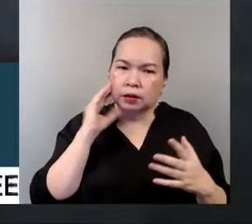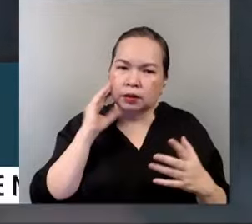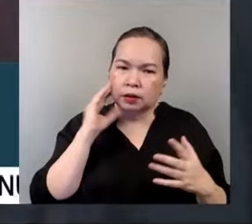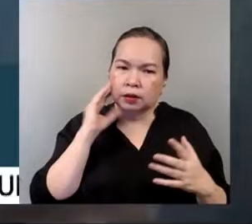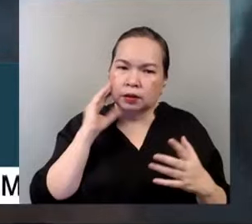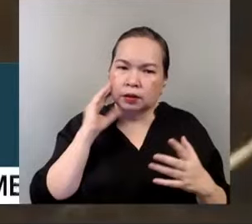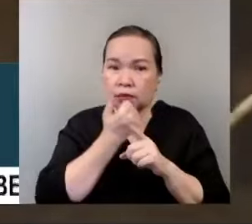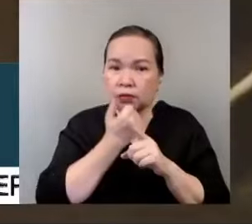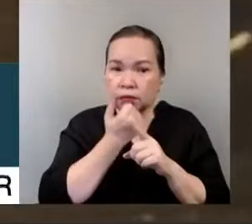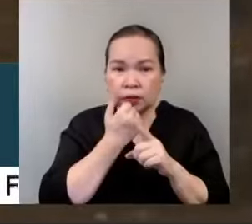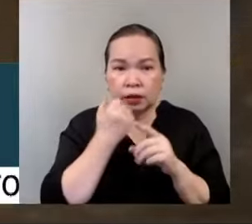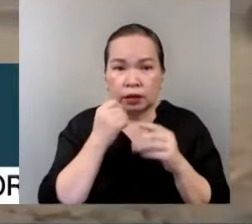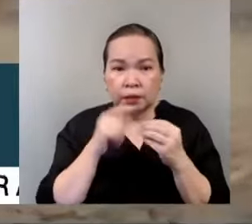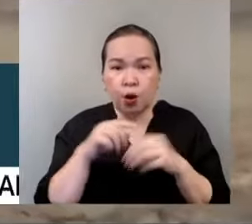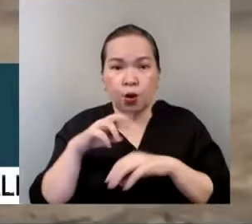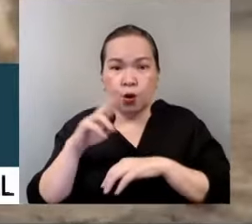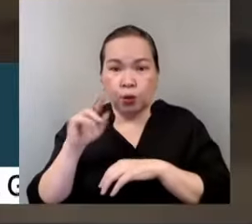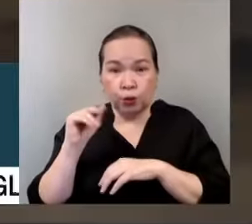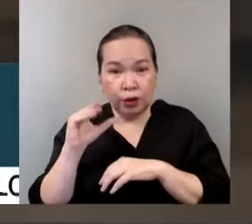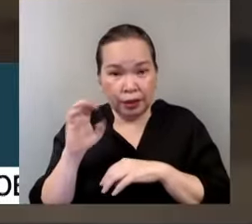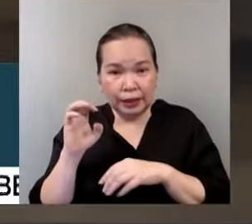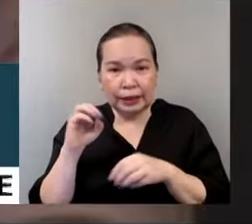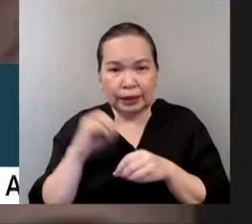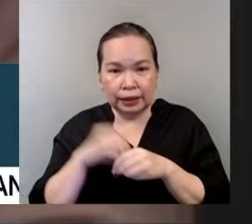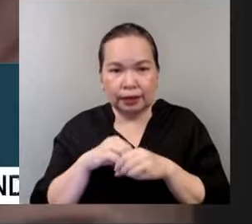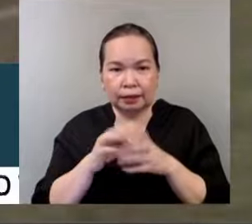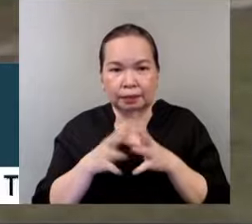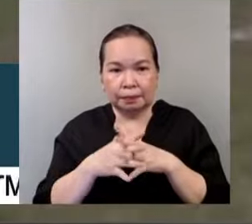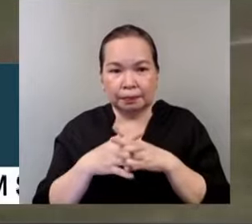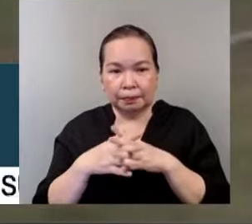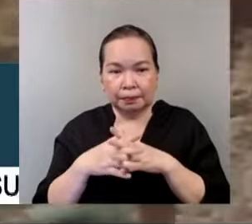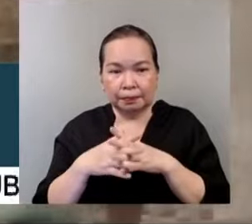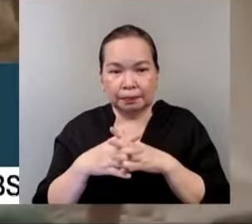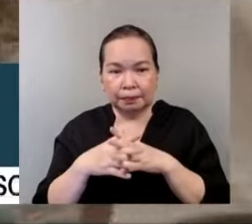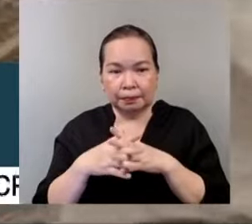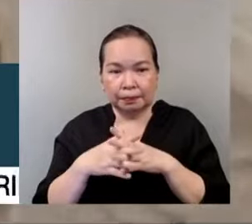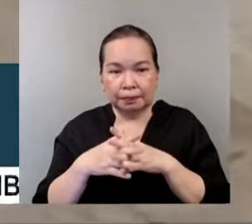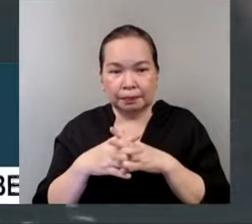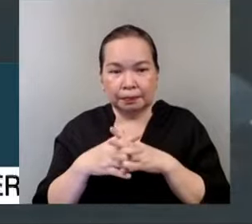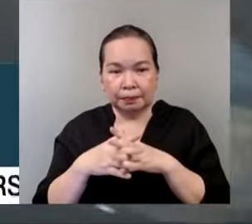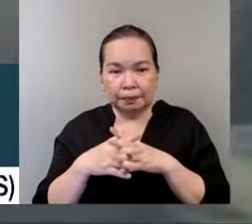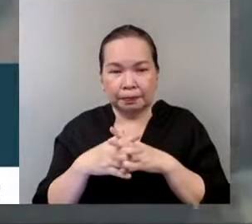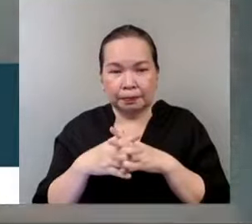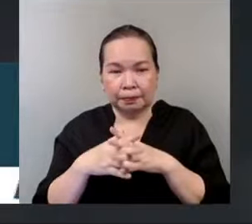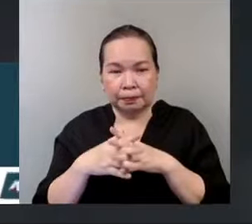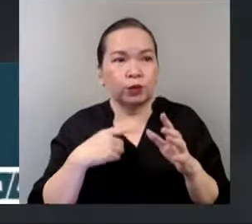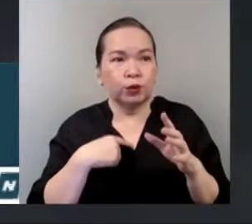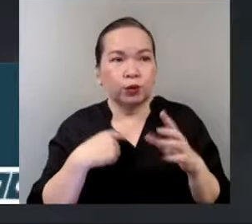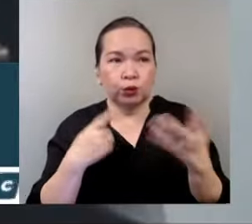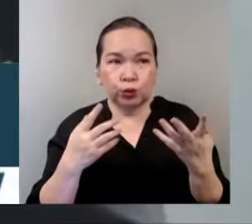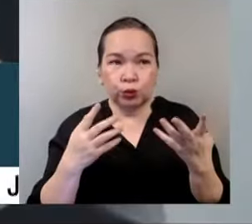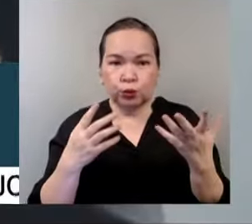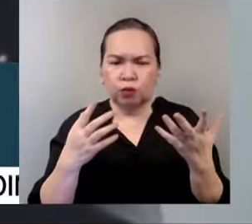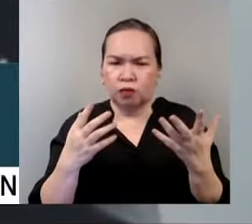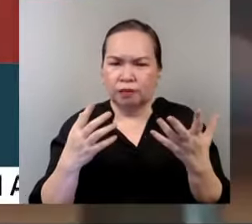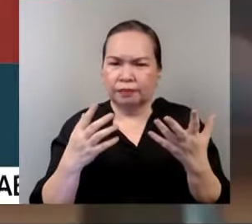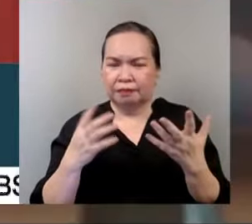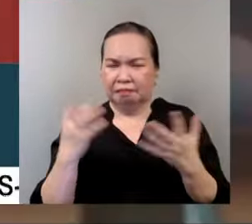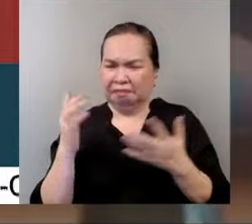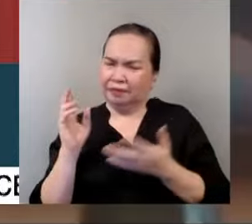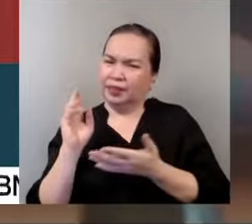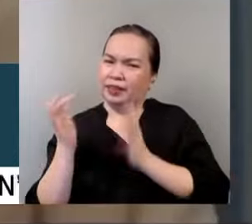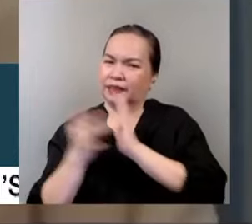At times, the film sounds too academia, but have no fear. DuVernay honors the source material with a compelling narrative